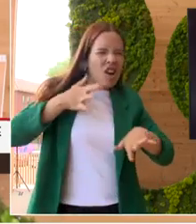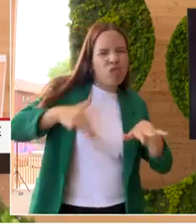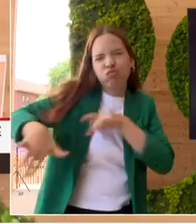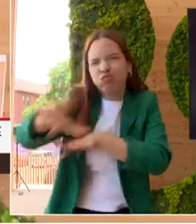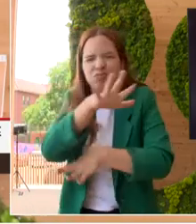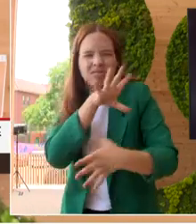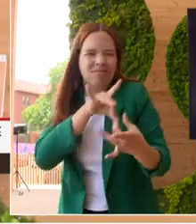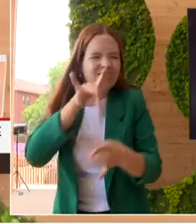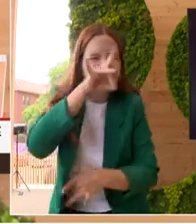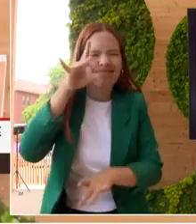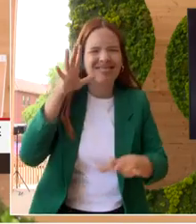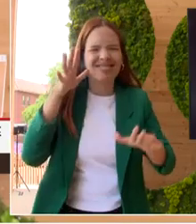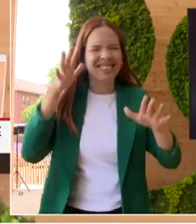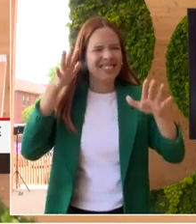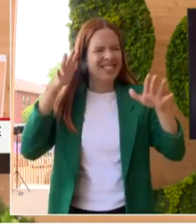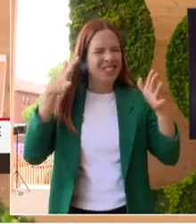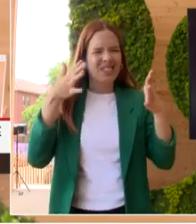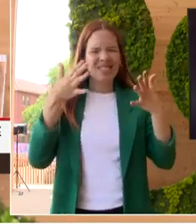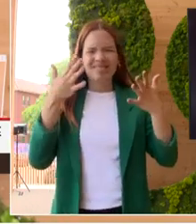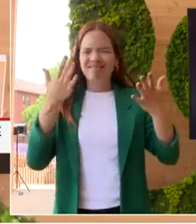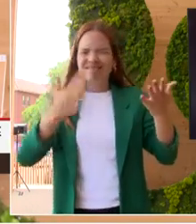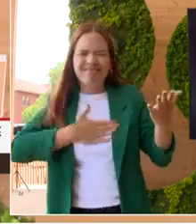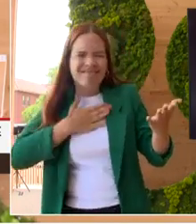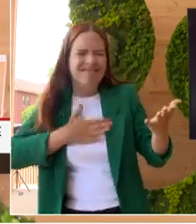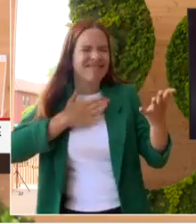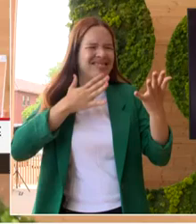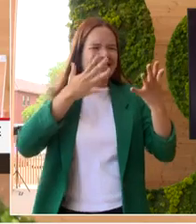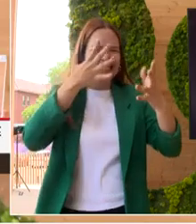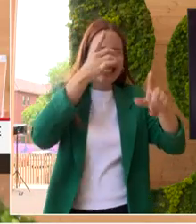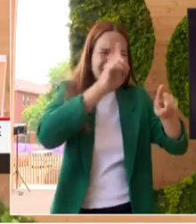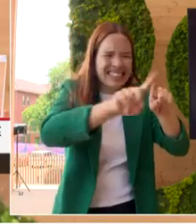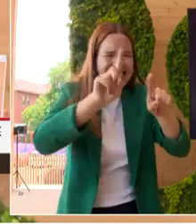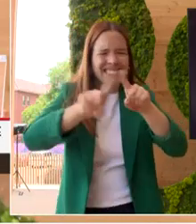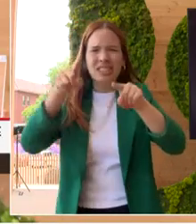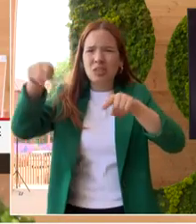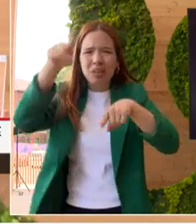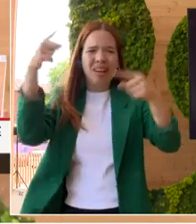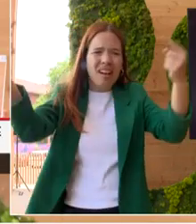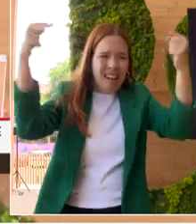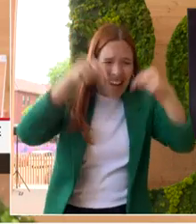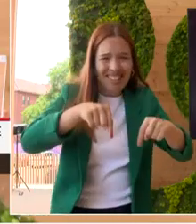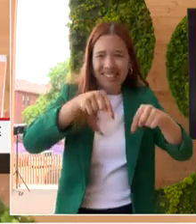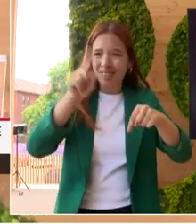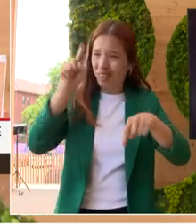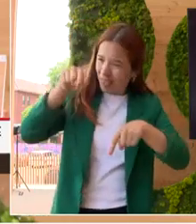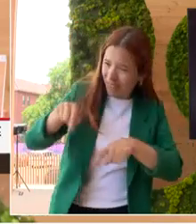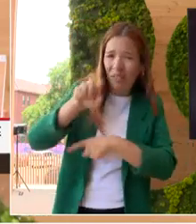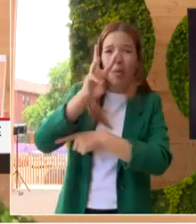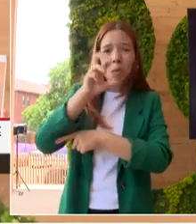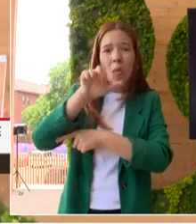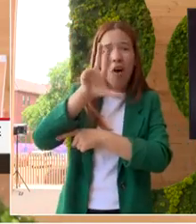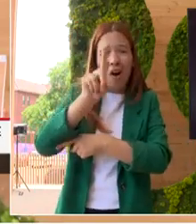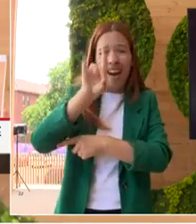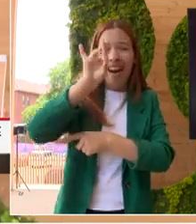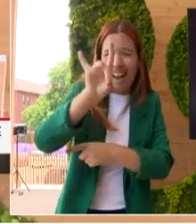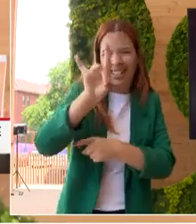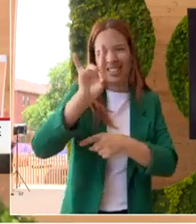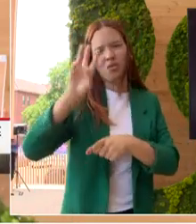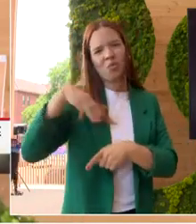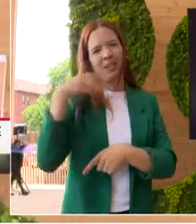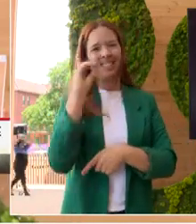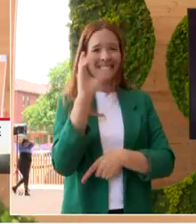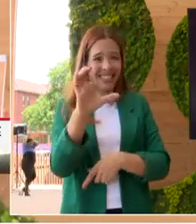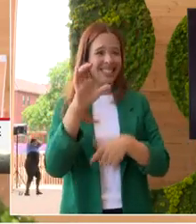Kiana, Joe, come across this. These are Ward 8 DC residents right here in our ward doing amazing things.